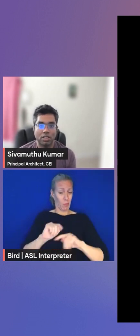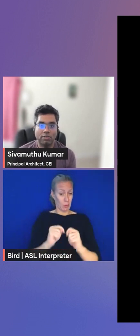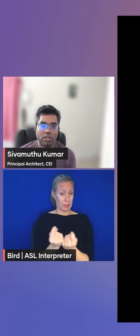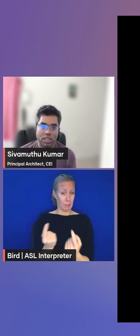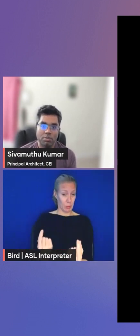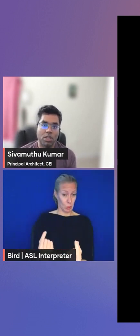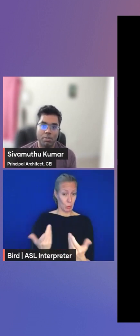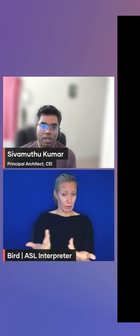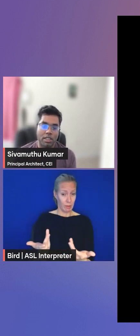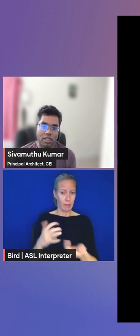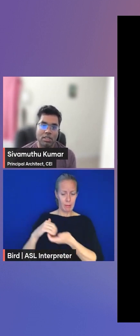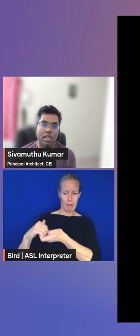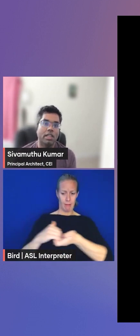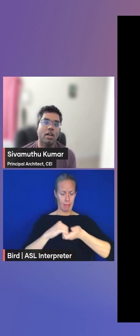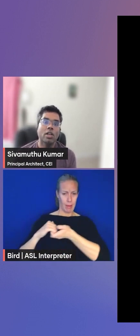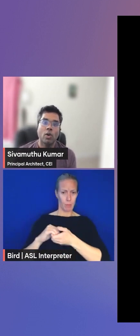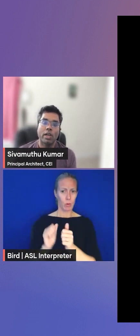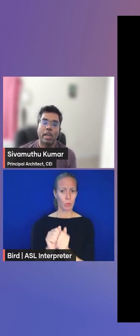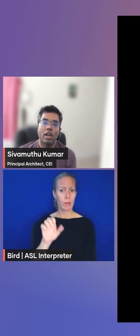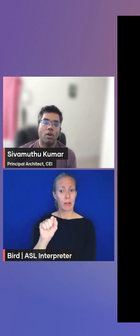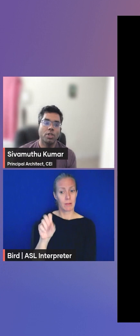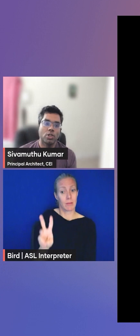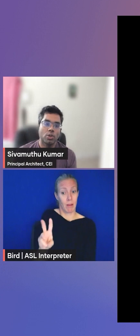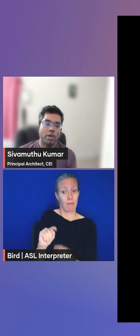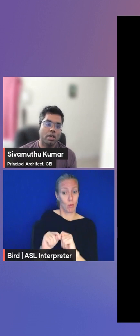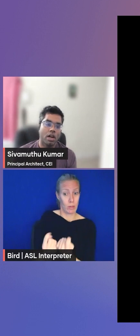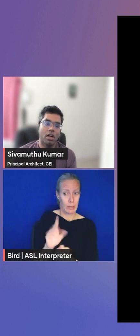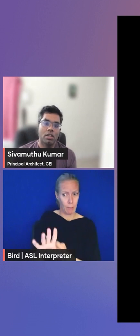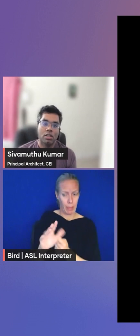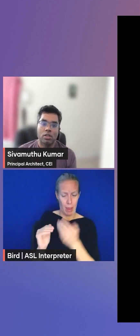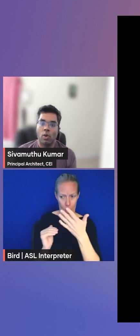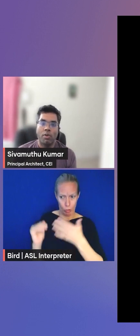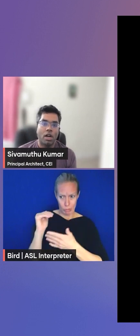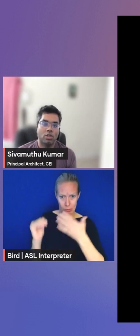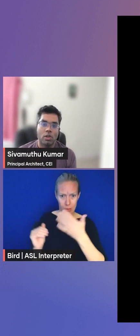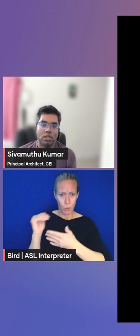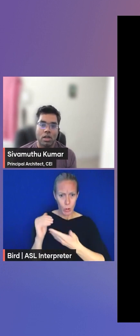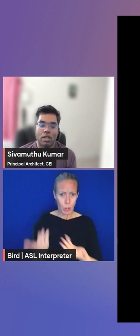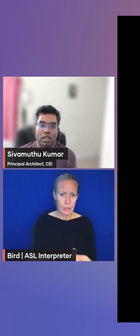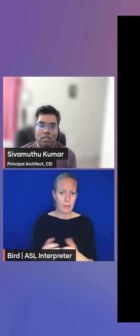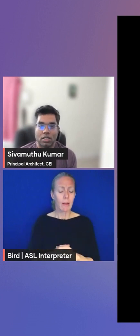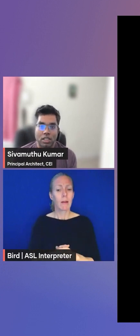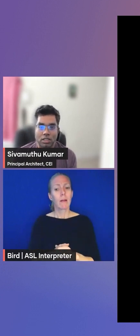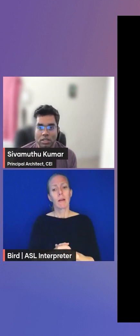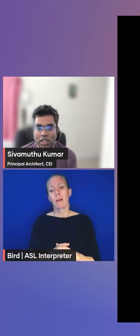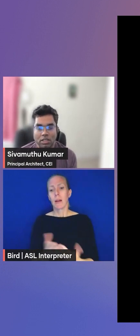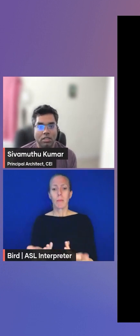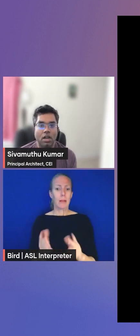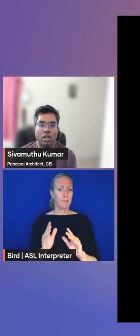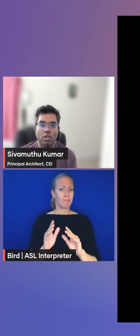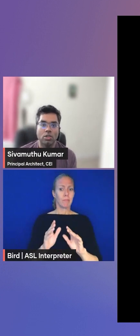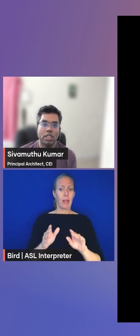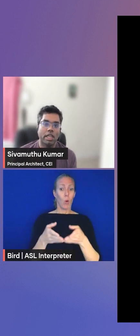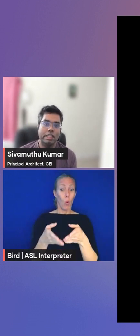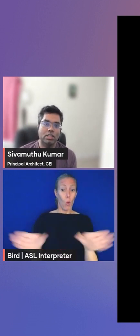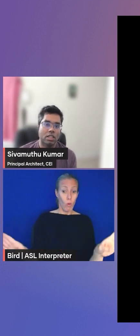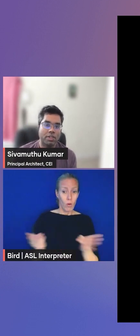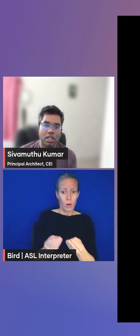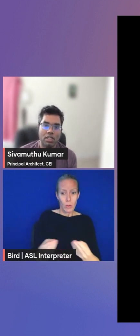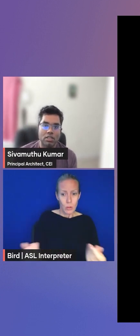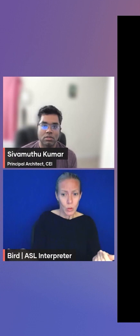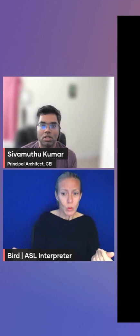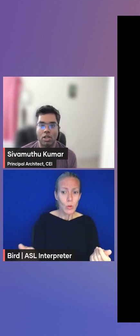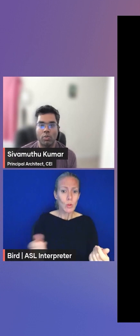collaborate with the software teams on priorities, like, okay, how is your overall solution architecture that is changing? Are you using like